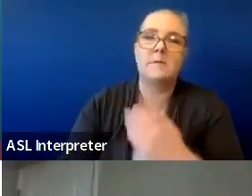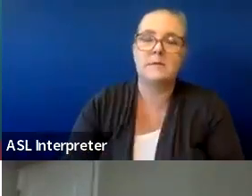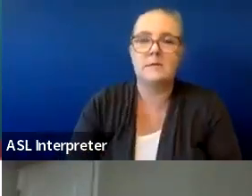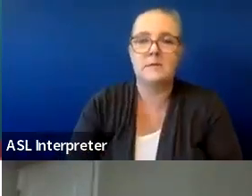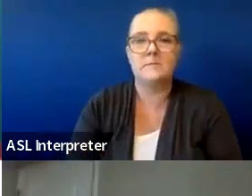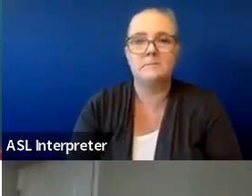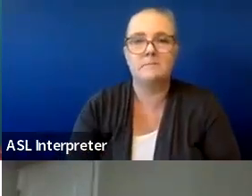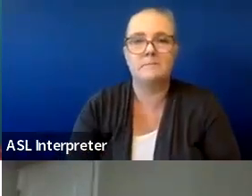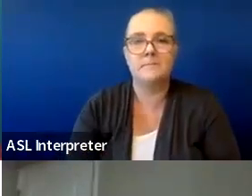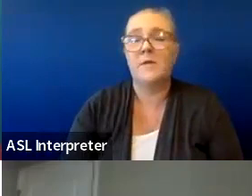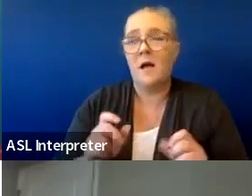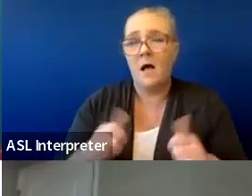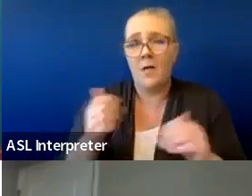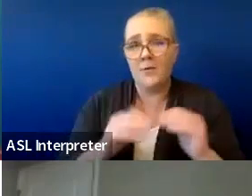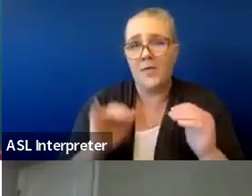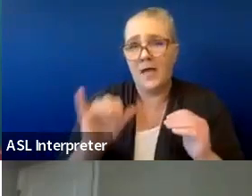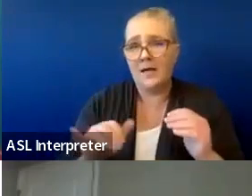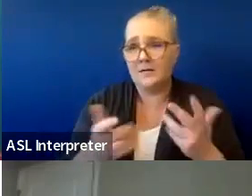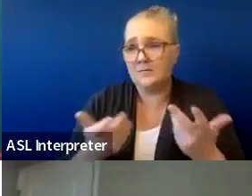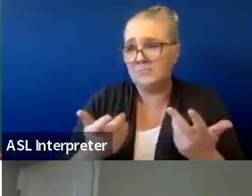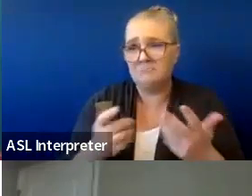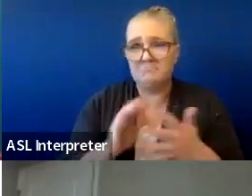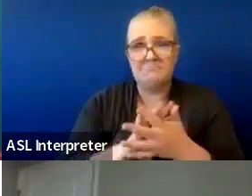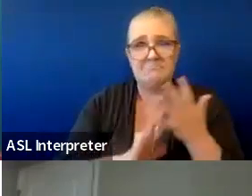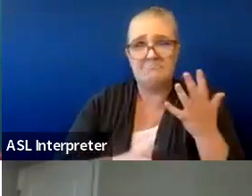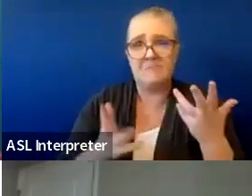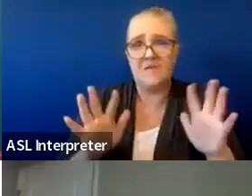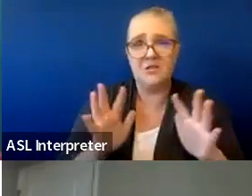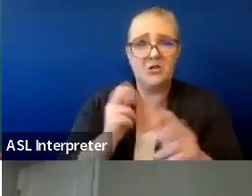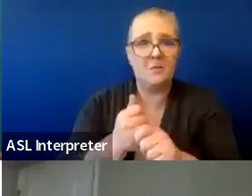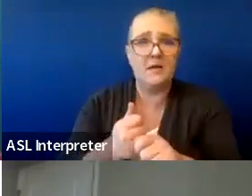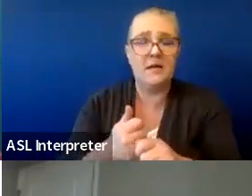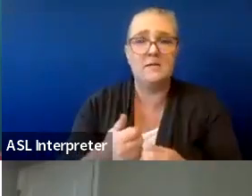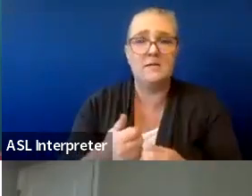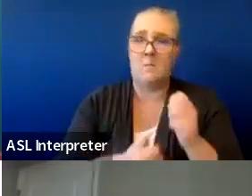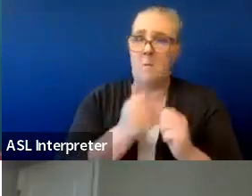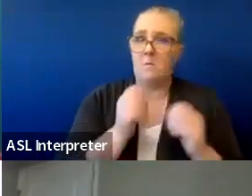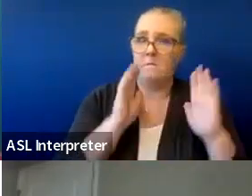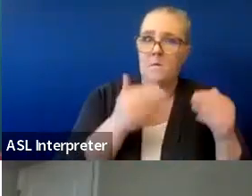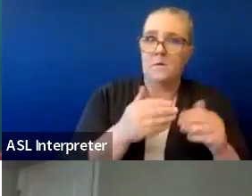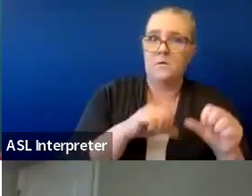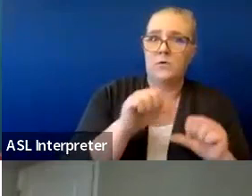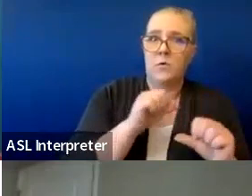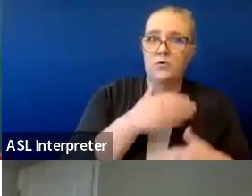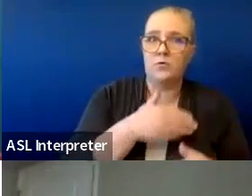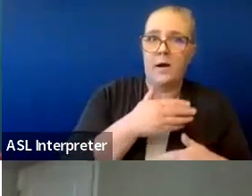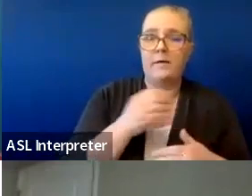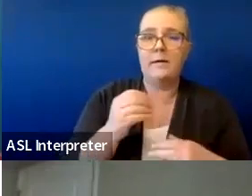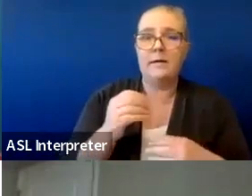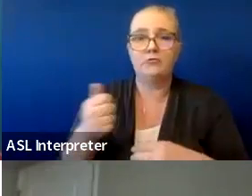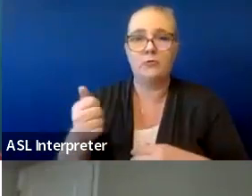But other than that, those were most of our updates, focusing on social rec really in transportation